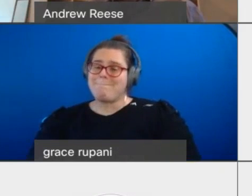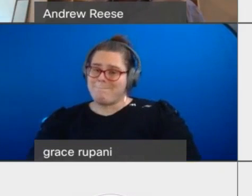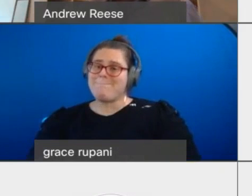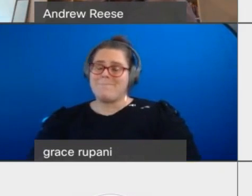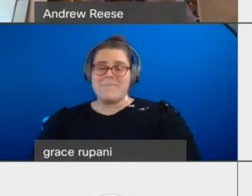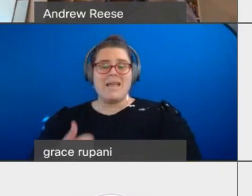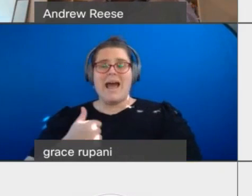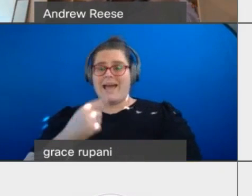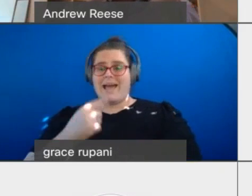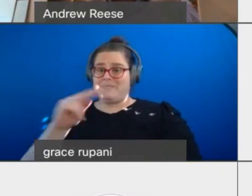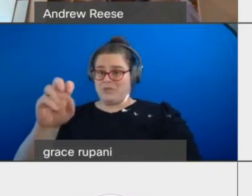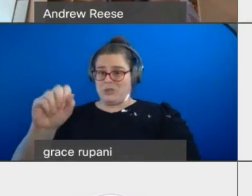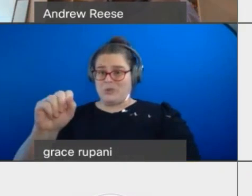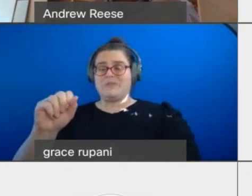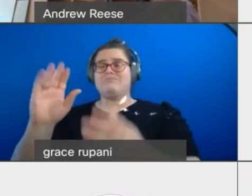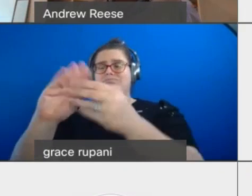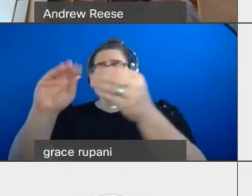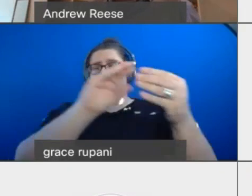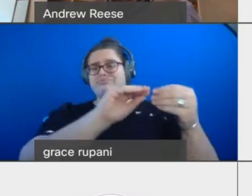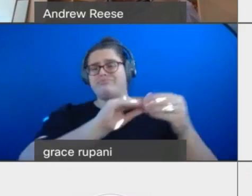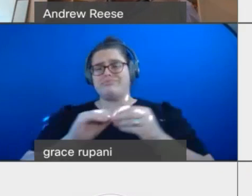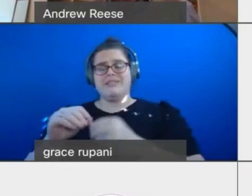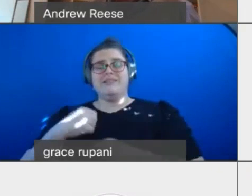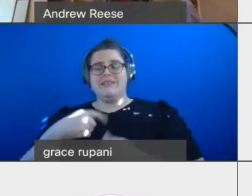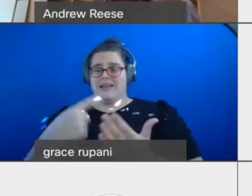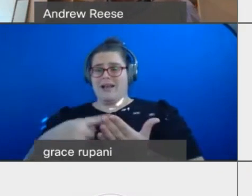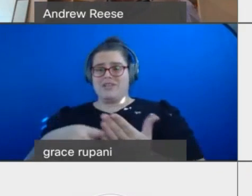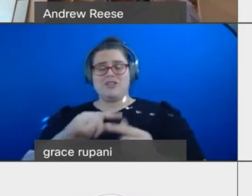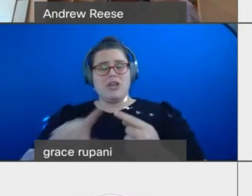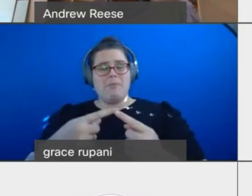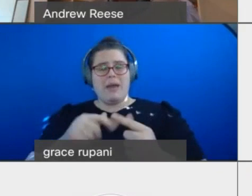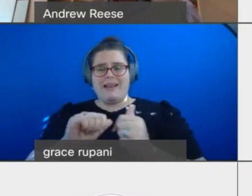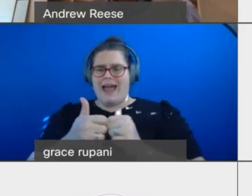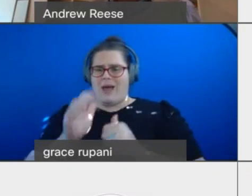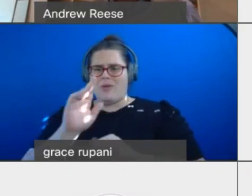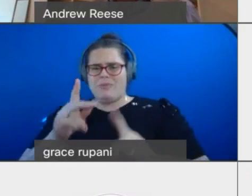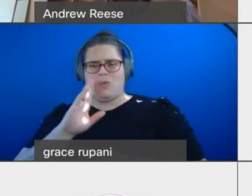lot of conversation about how will people be spending their Thanksgiving next week.